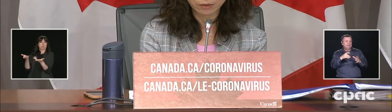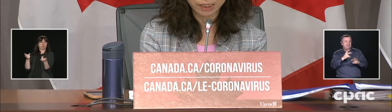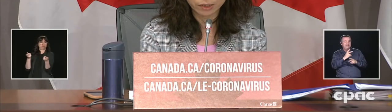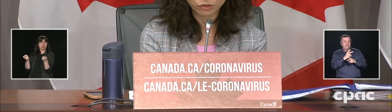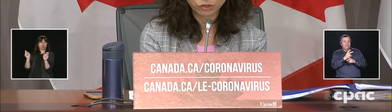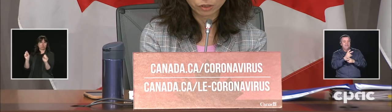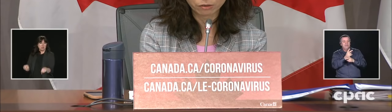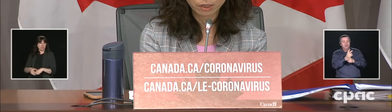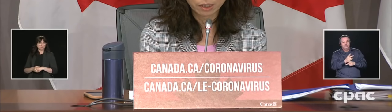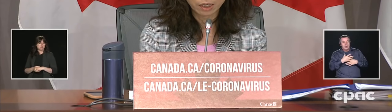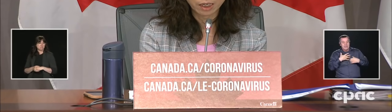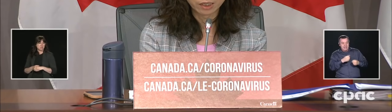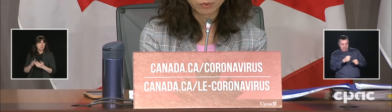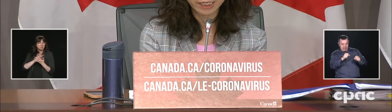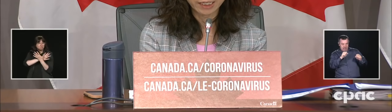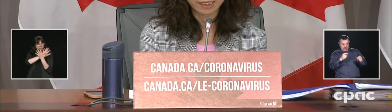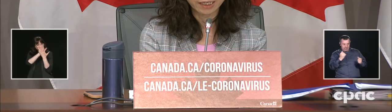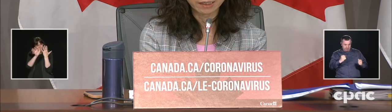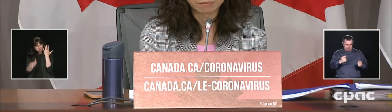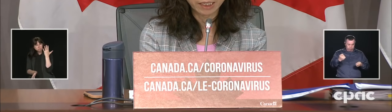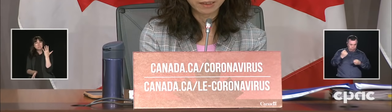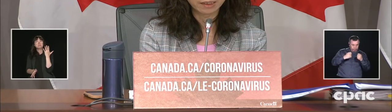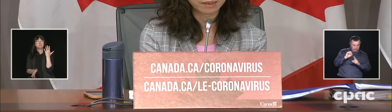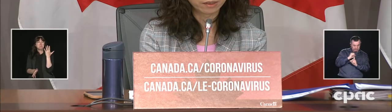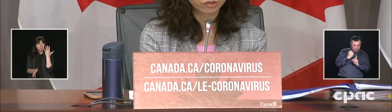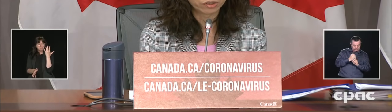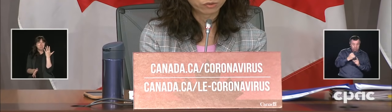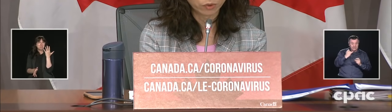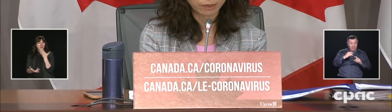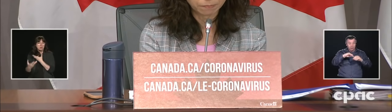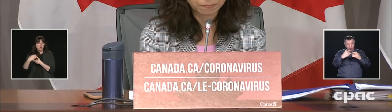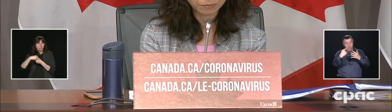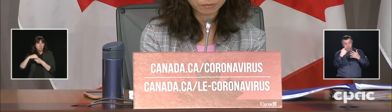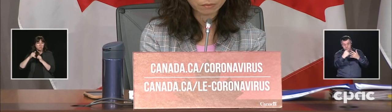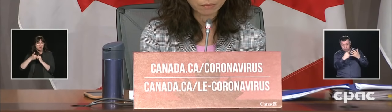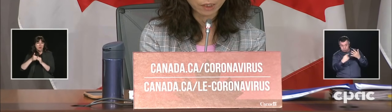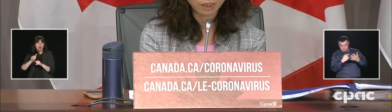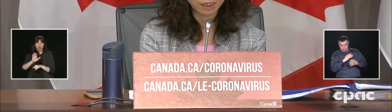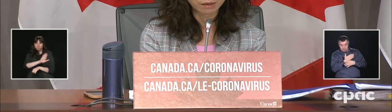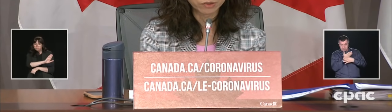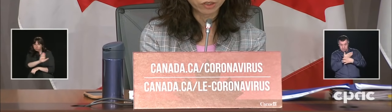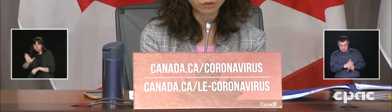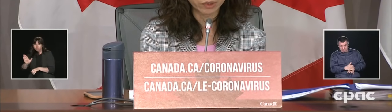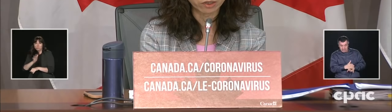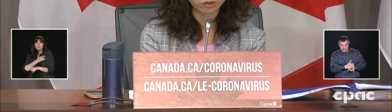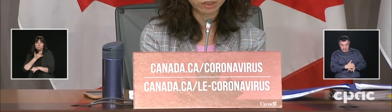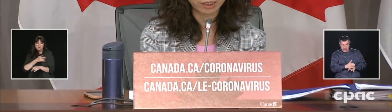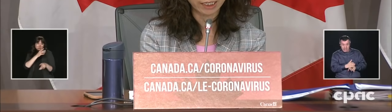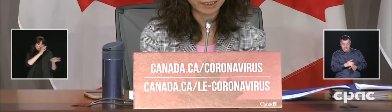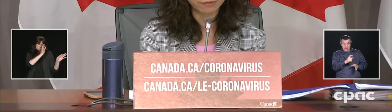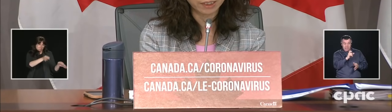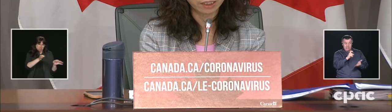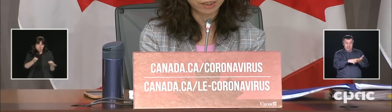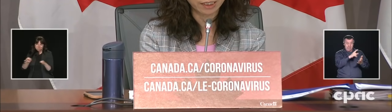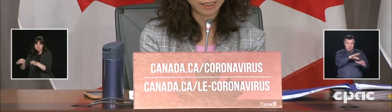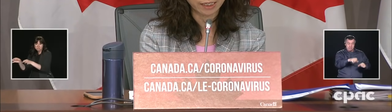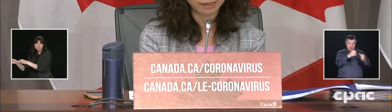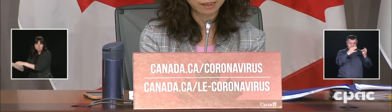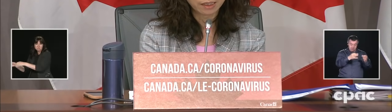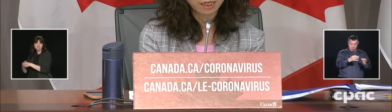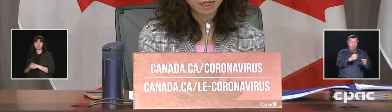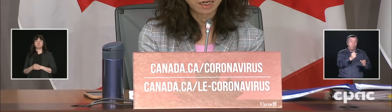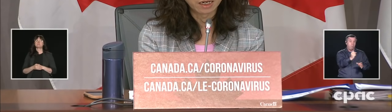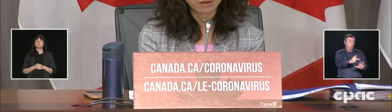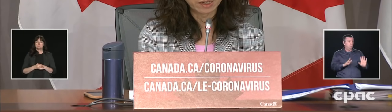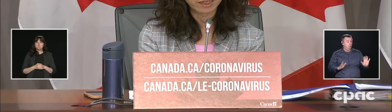factors go into the way that they make the decisions as well. So we are also collectively looking